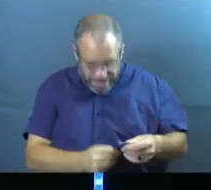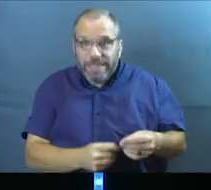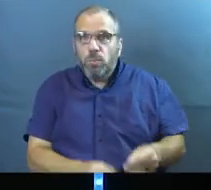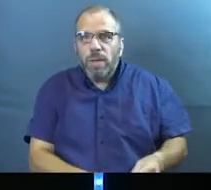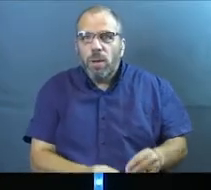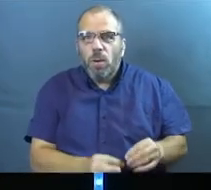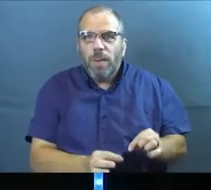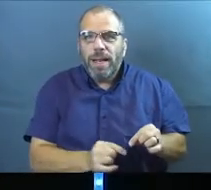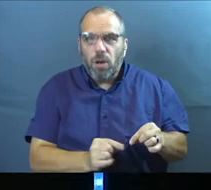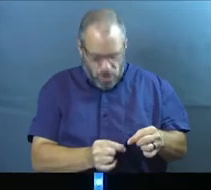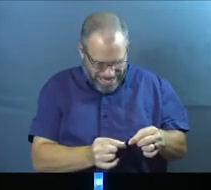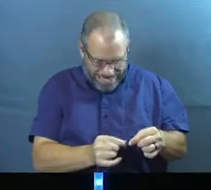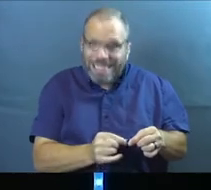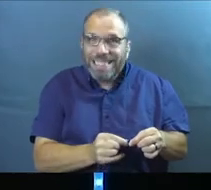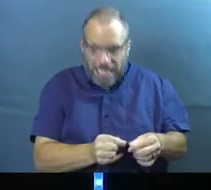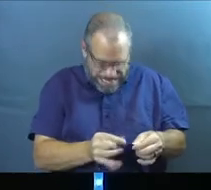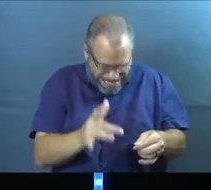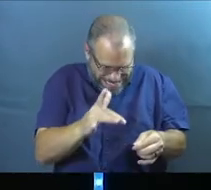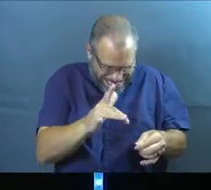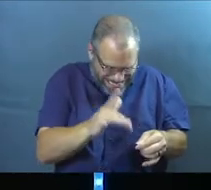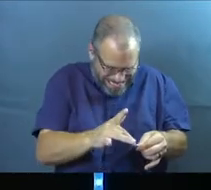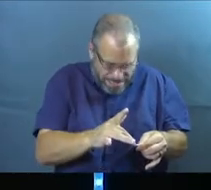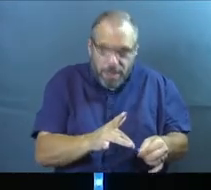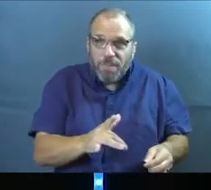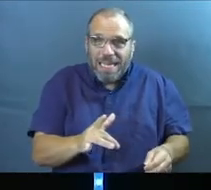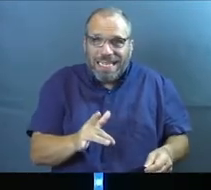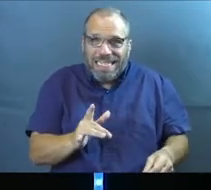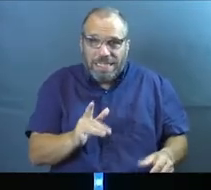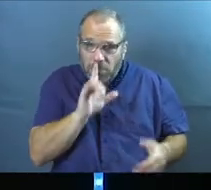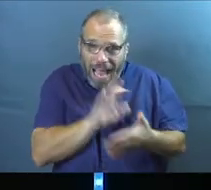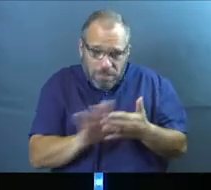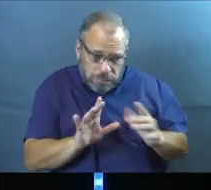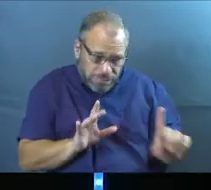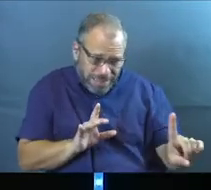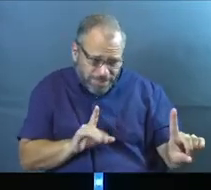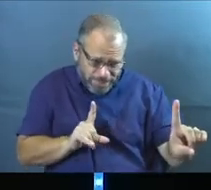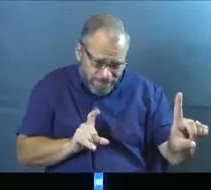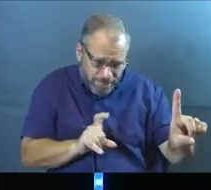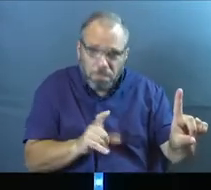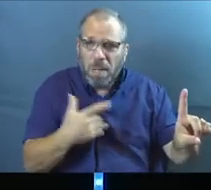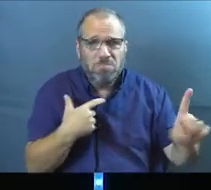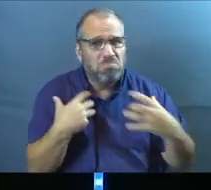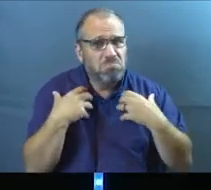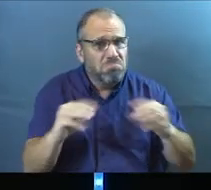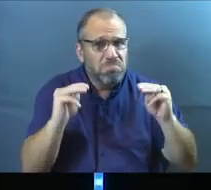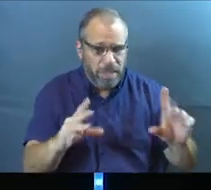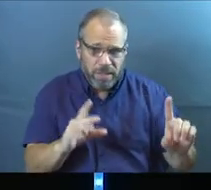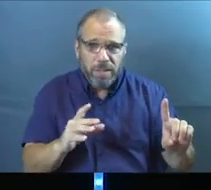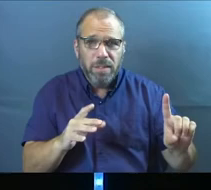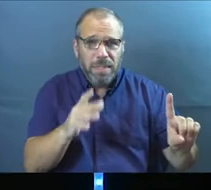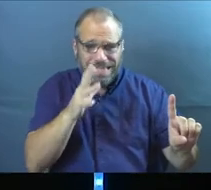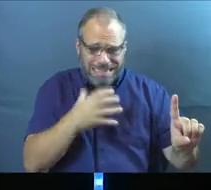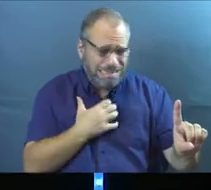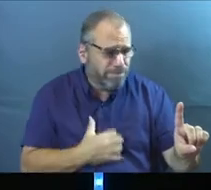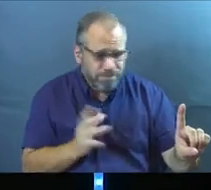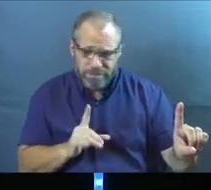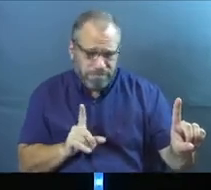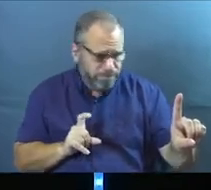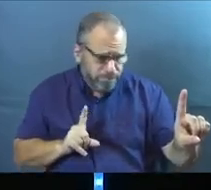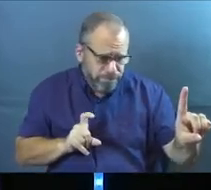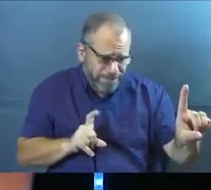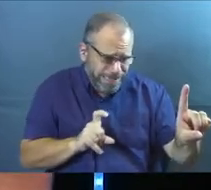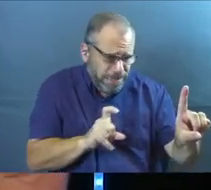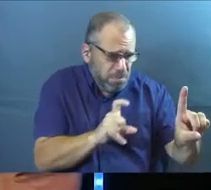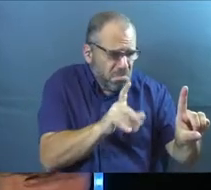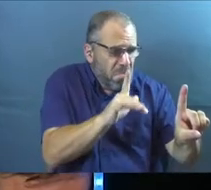because that won't make him unclean. And she's trying to be kind, but she really wants her miracle. And do you sense her desperation? And then she